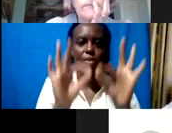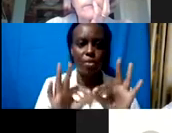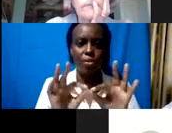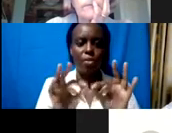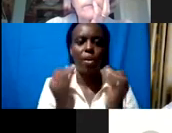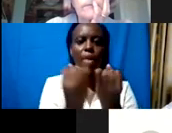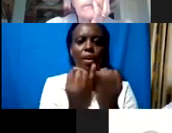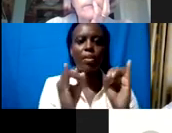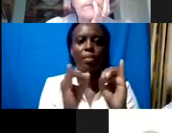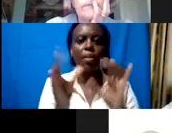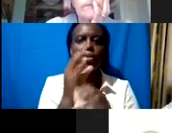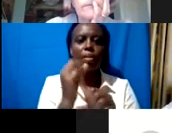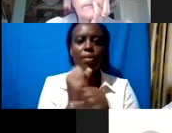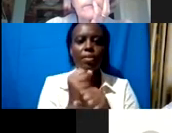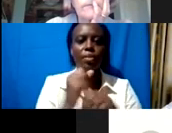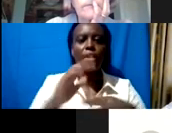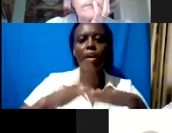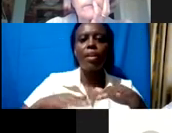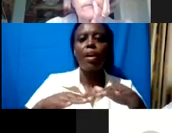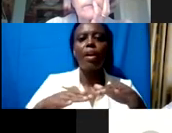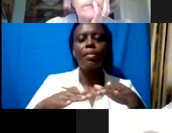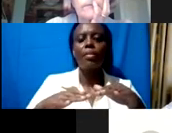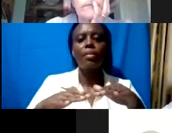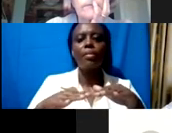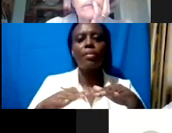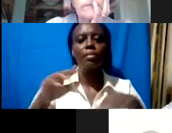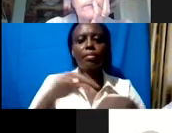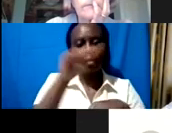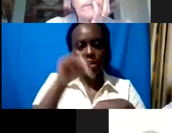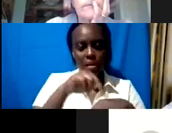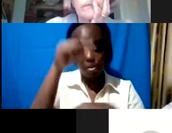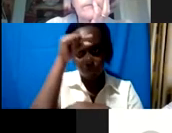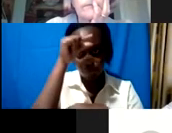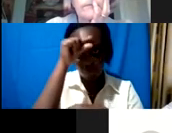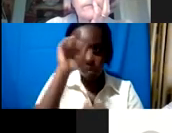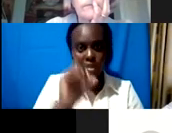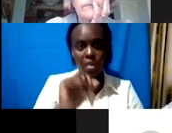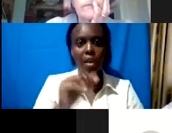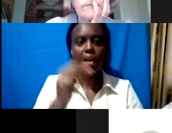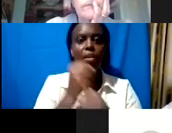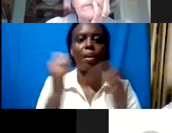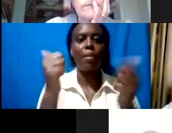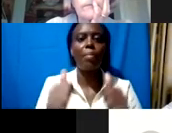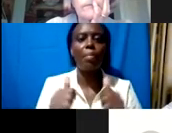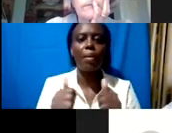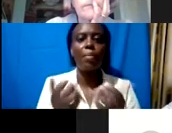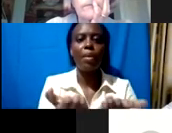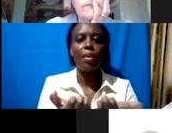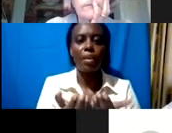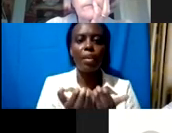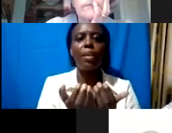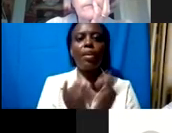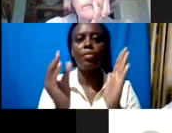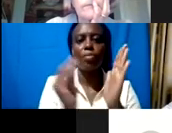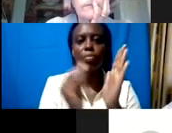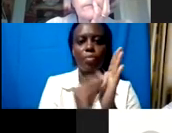independent organ instead of an instrumentality of national government, but that has not been done. So we may need to frame